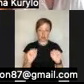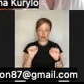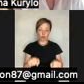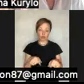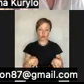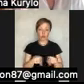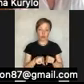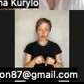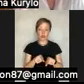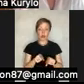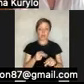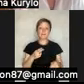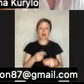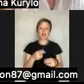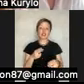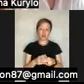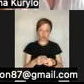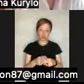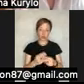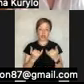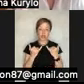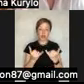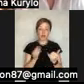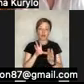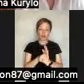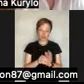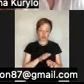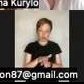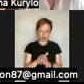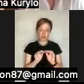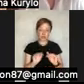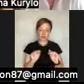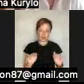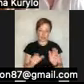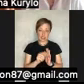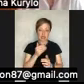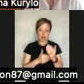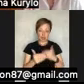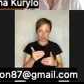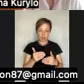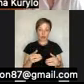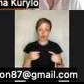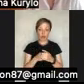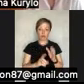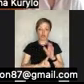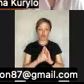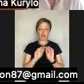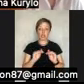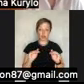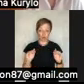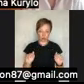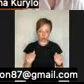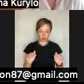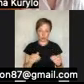of children without disabilities could pose a barrier for the full inclusion of children with disabilities